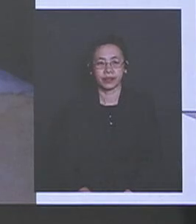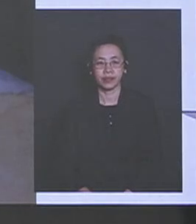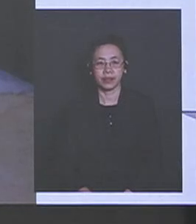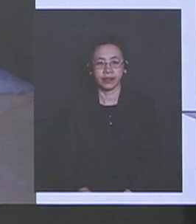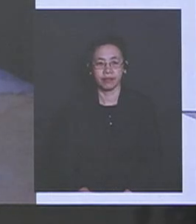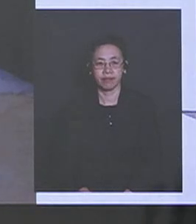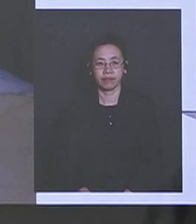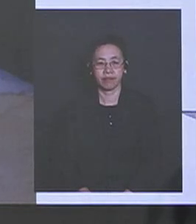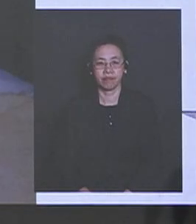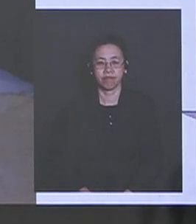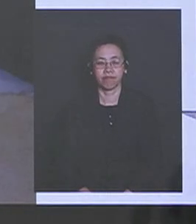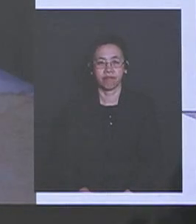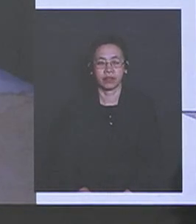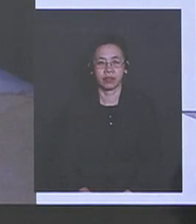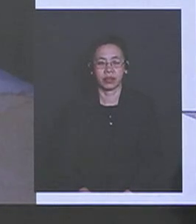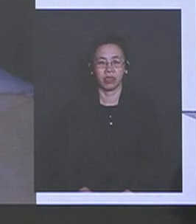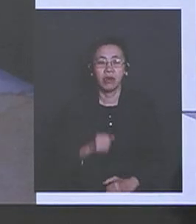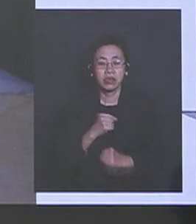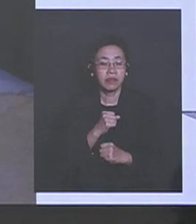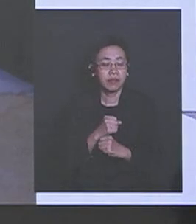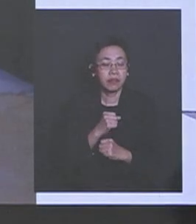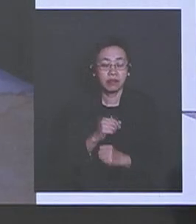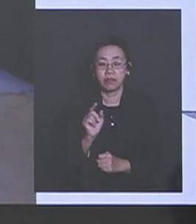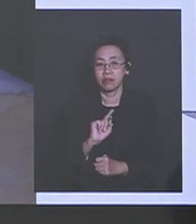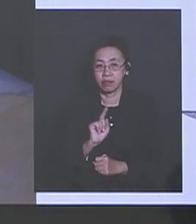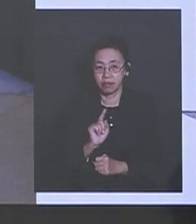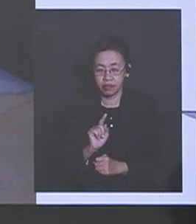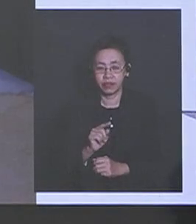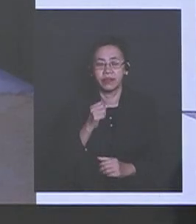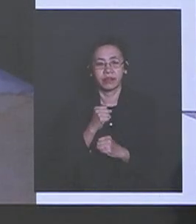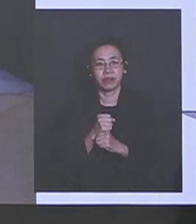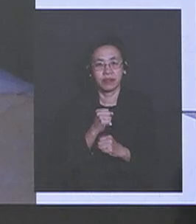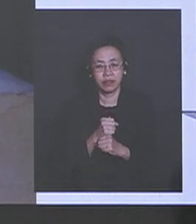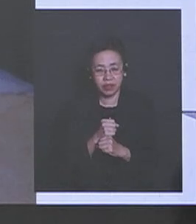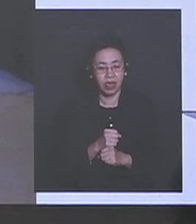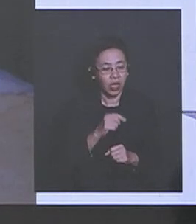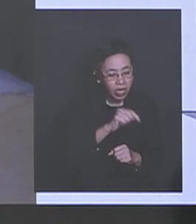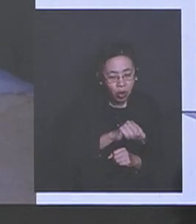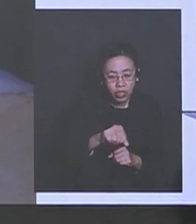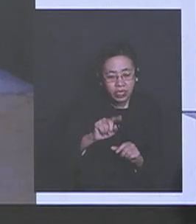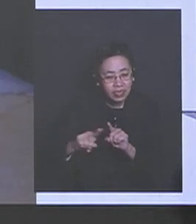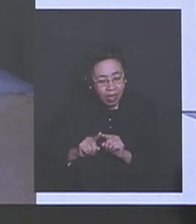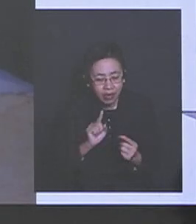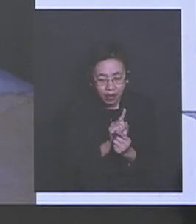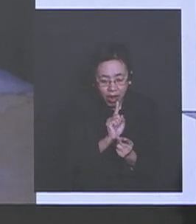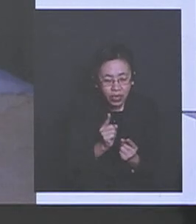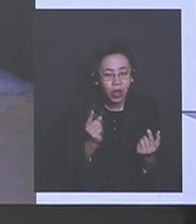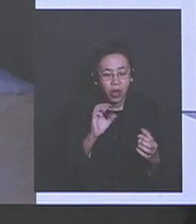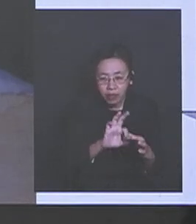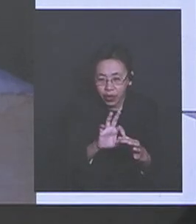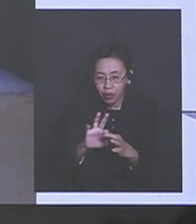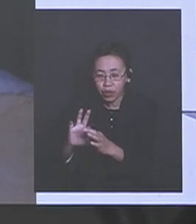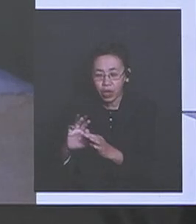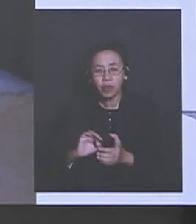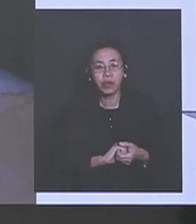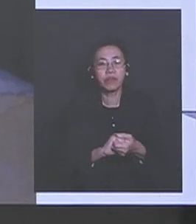you're going to work with, but it's also internally. I think there's just something about that process of thinking that's really important. So